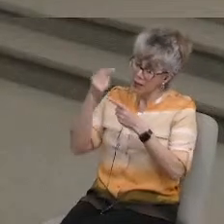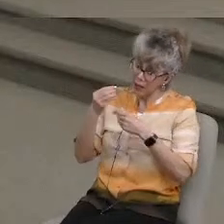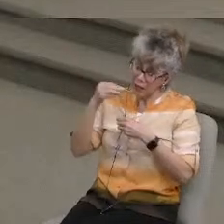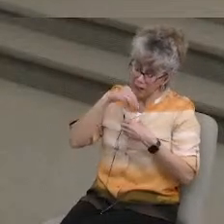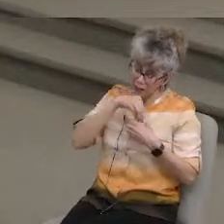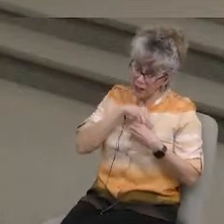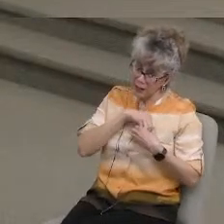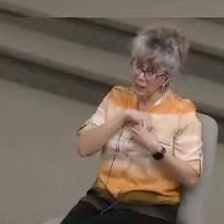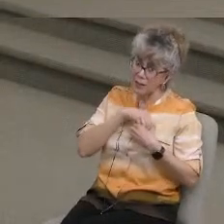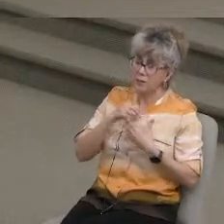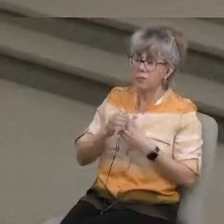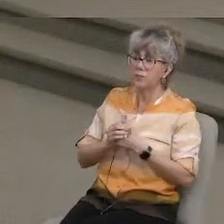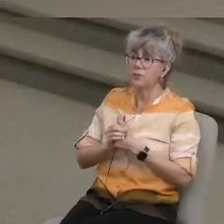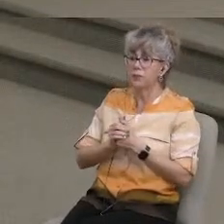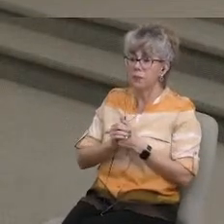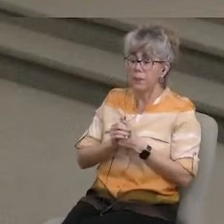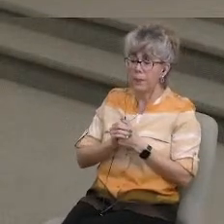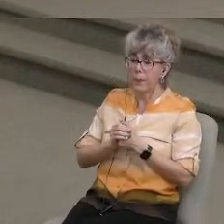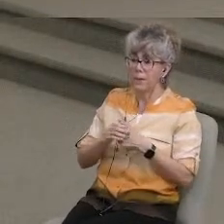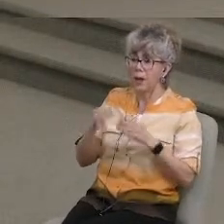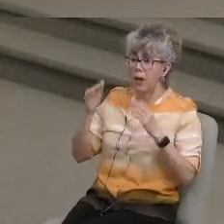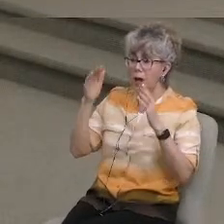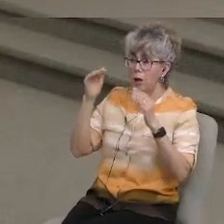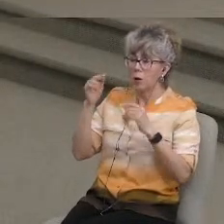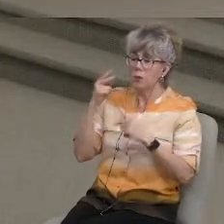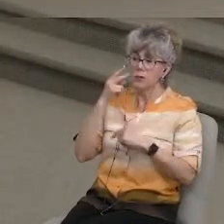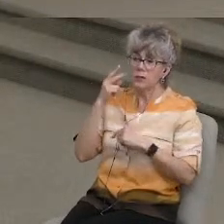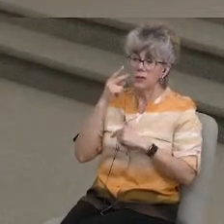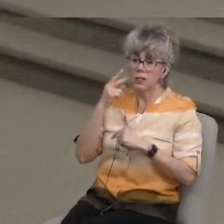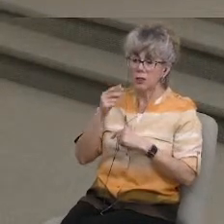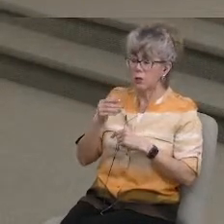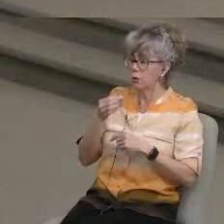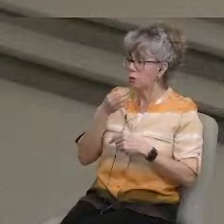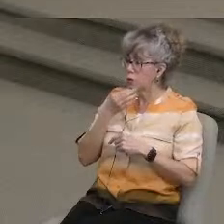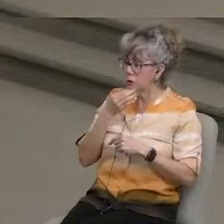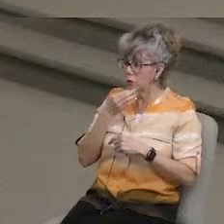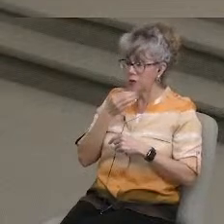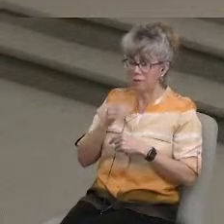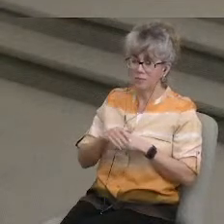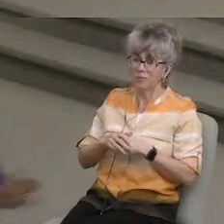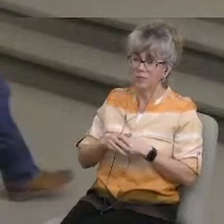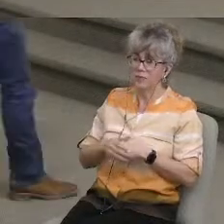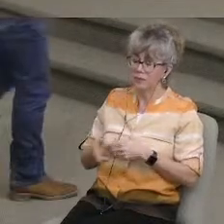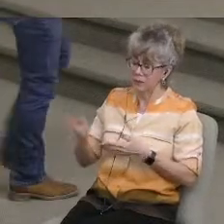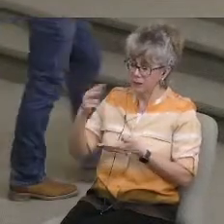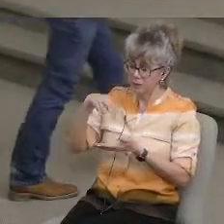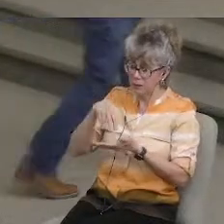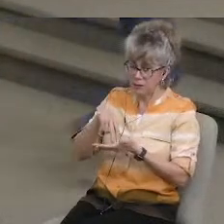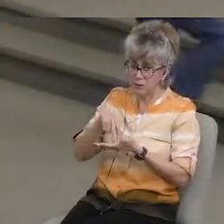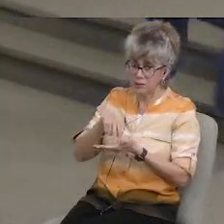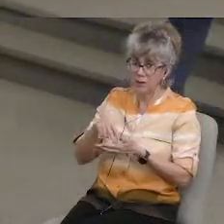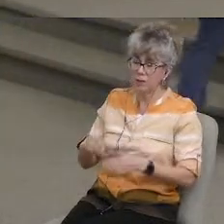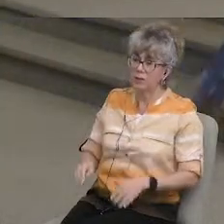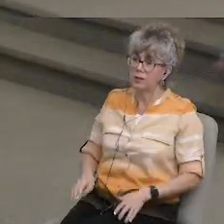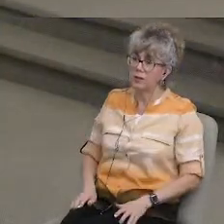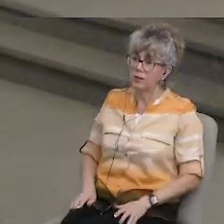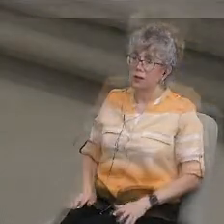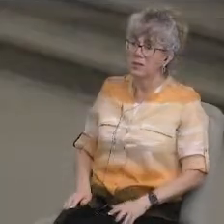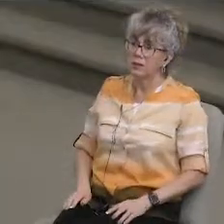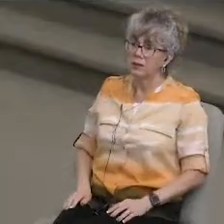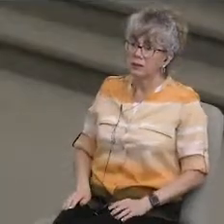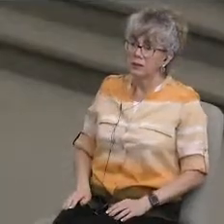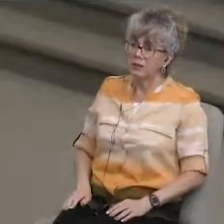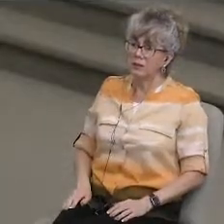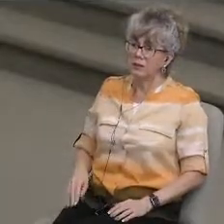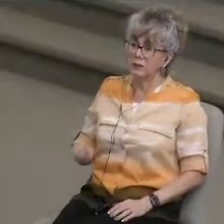empowering, and it was encouraging. And I hope to see you again real soon. Charlie, come on. Let's stand together. Oh,